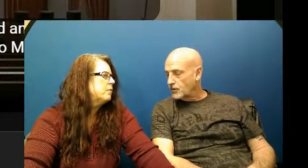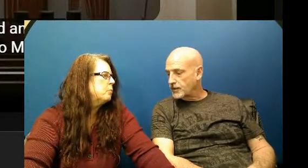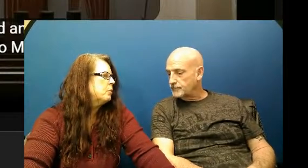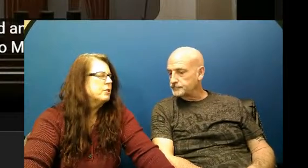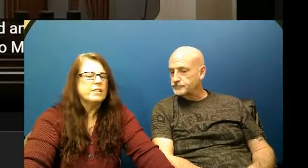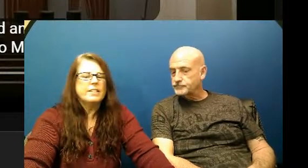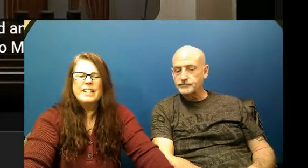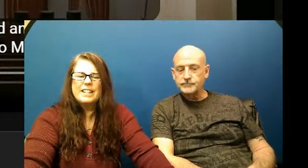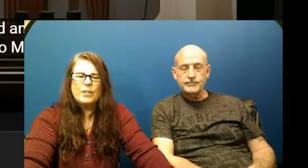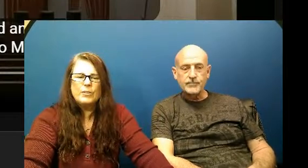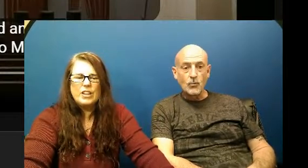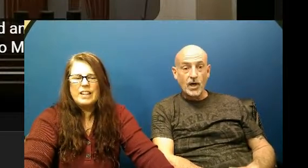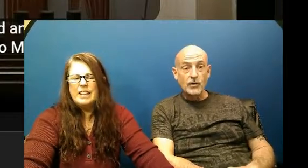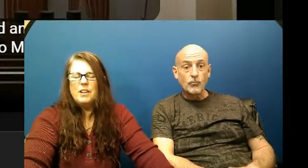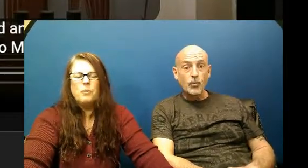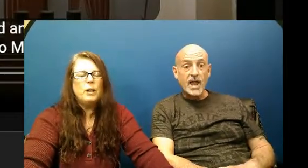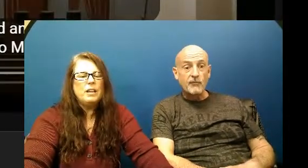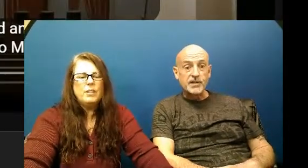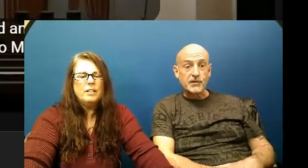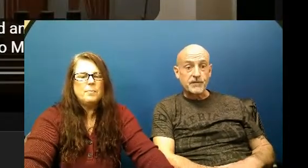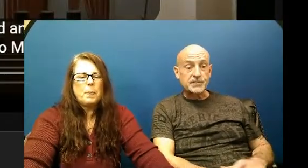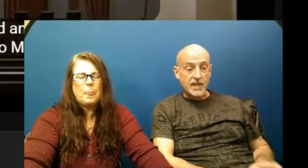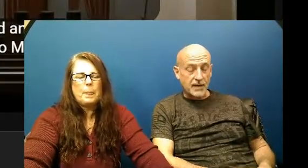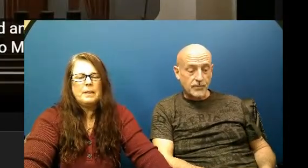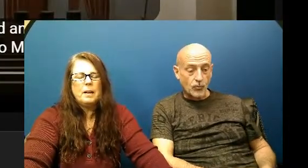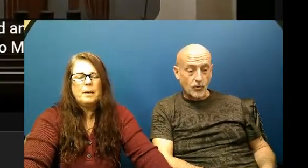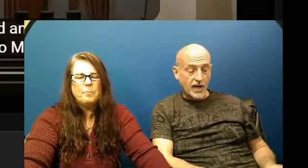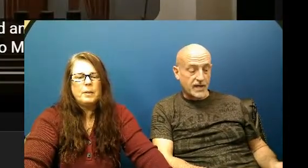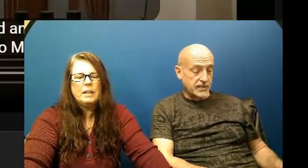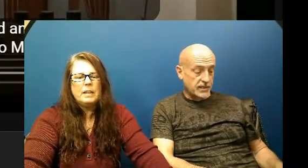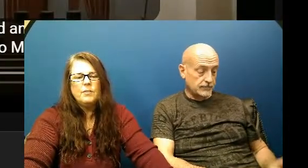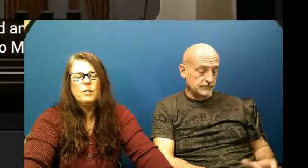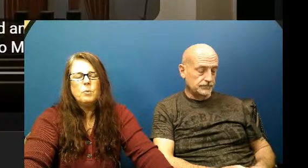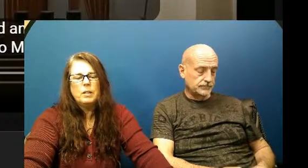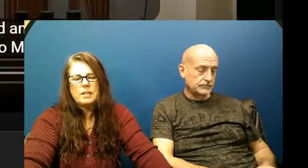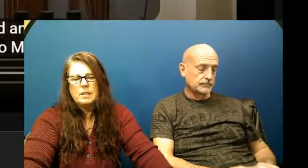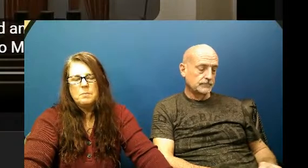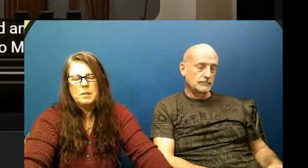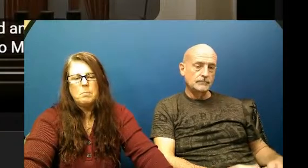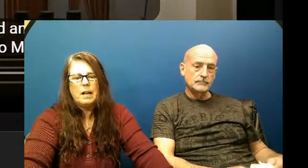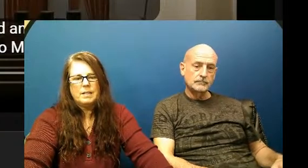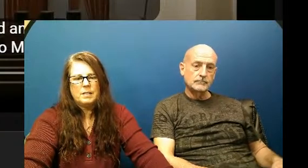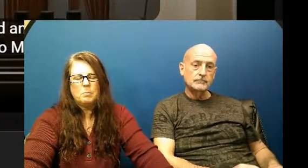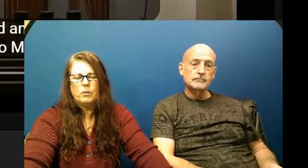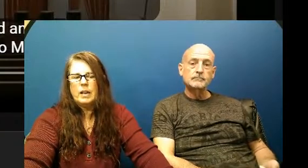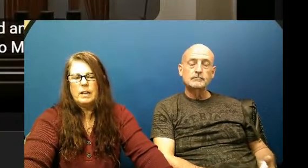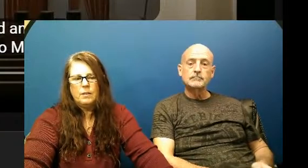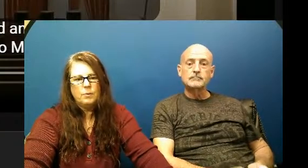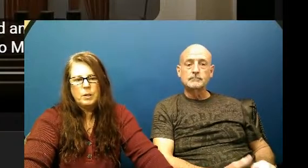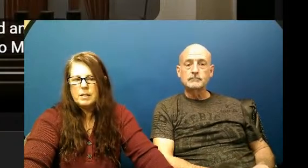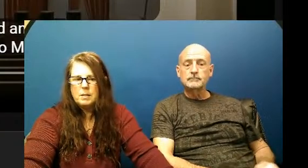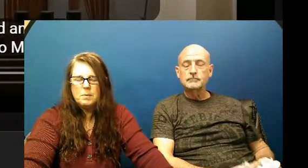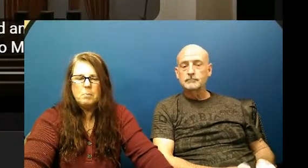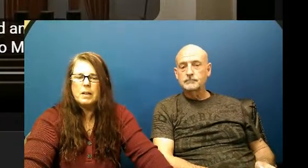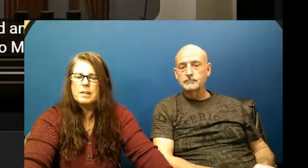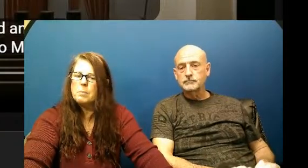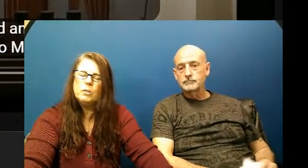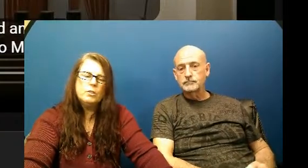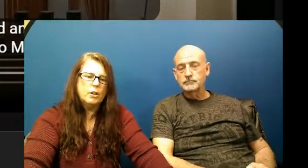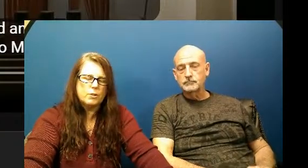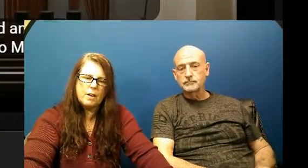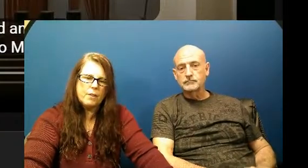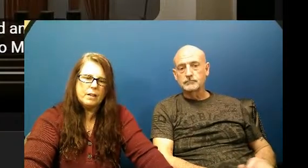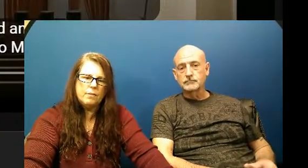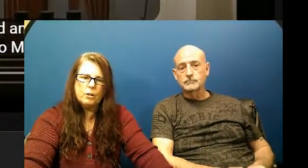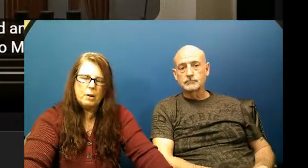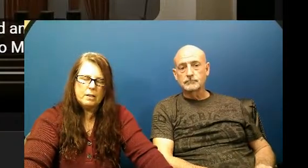feel like Okay. remorse. So, Jay, Well, we have ways even- to fix that, but yeah, we're fighting but it. even when it seems impossible, okay, even when it seems impossible, you